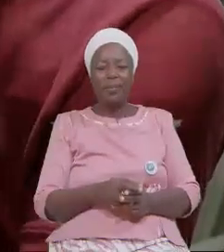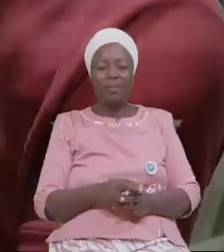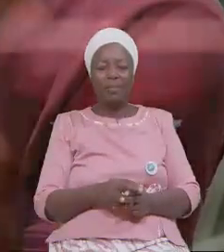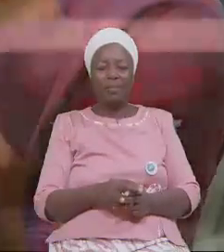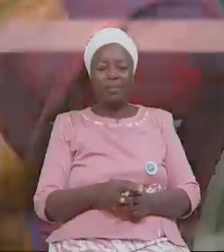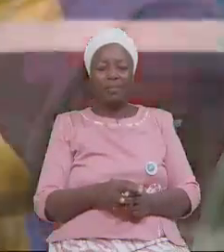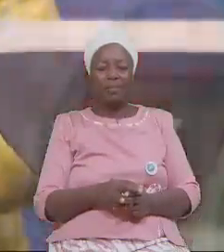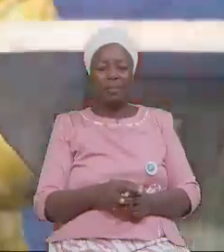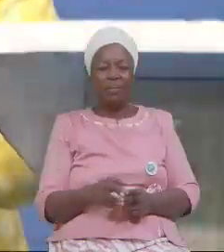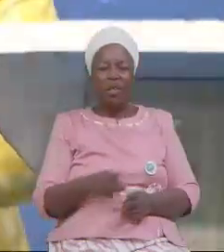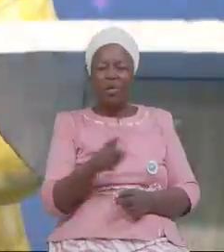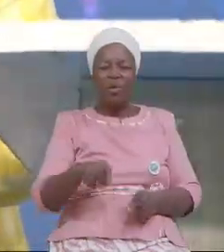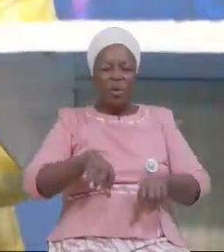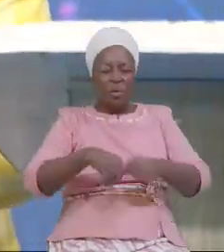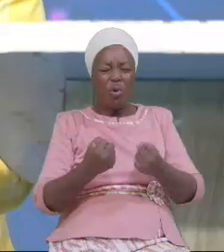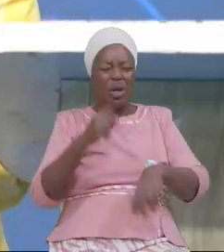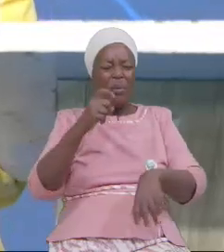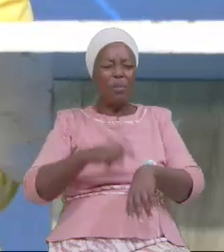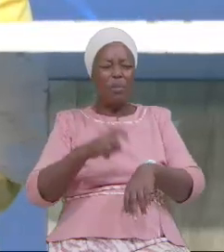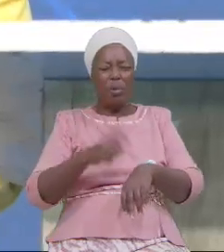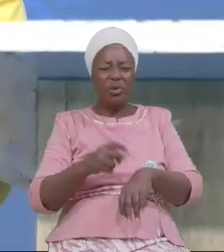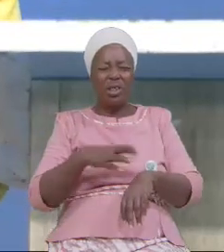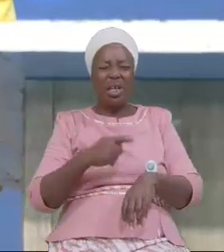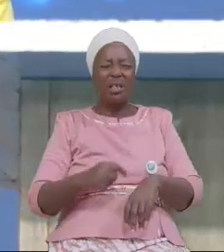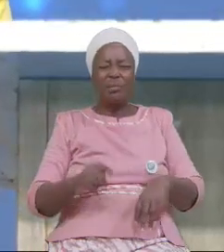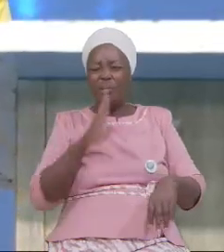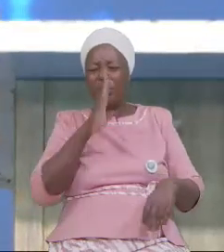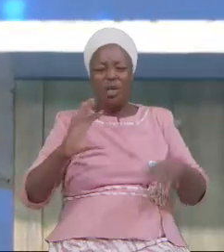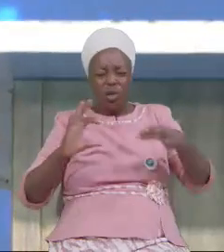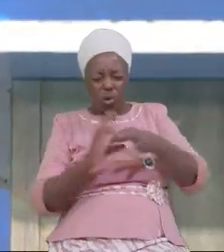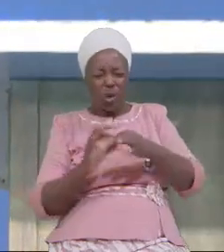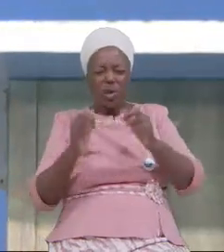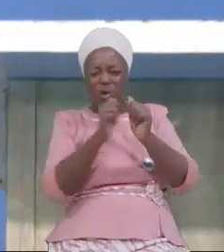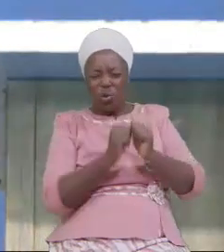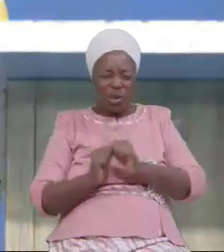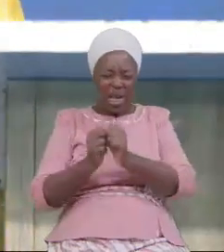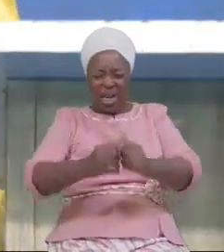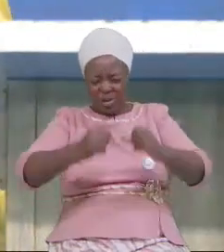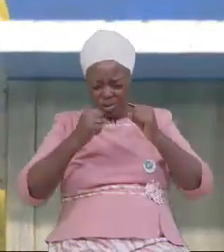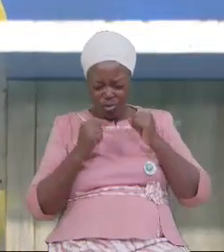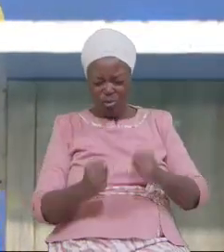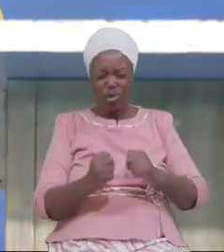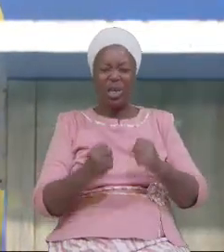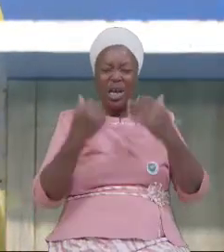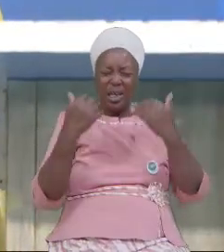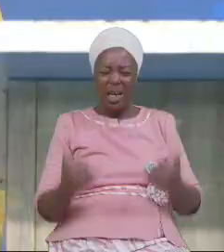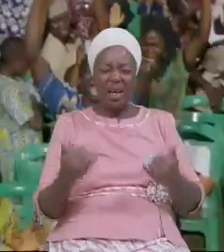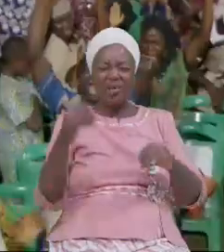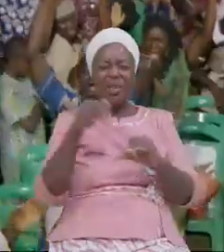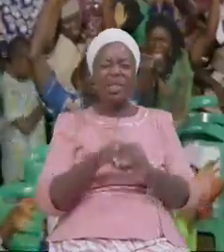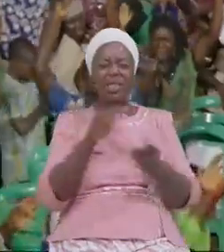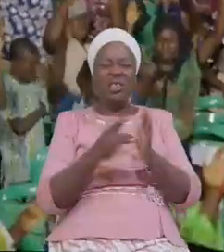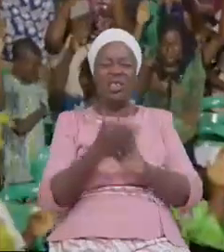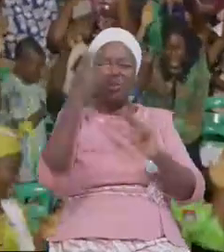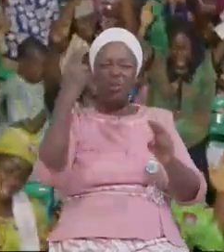Those broken bones, be joined together firmly now in Jesus'